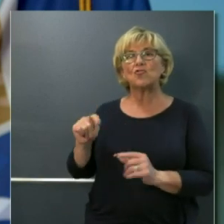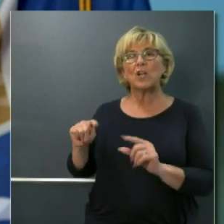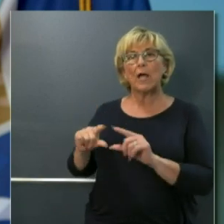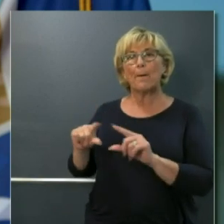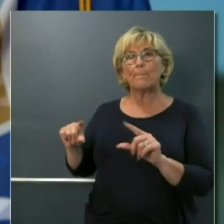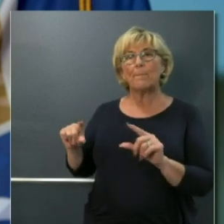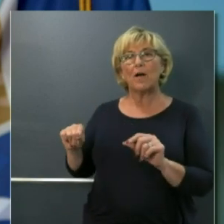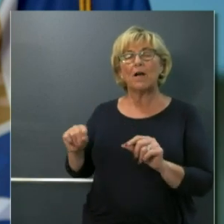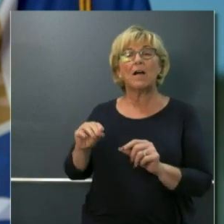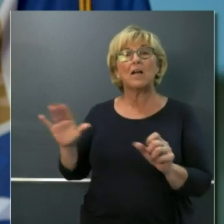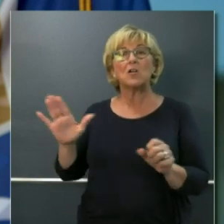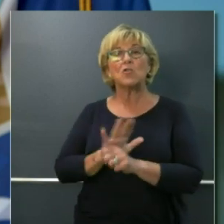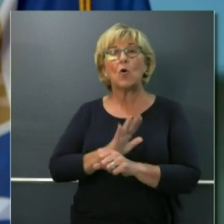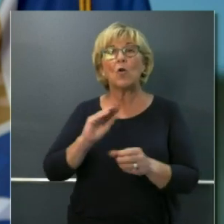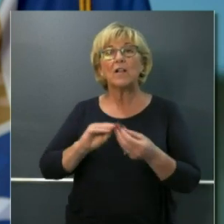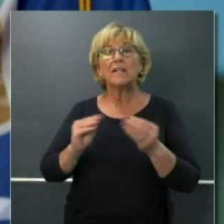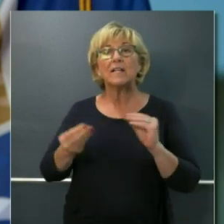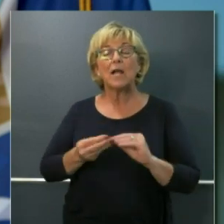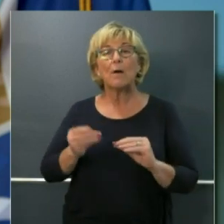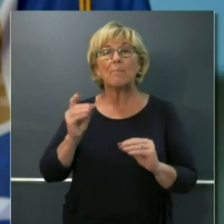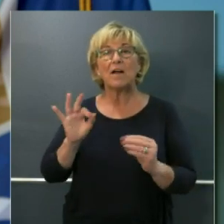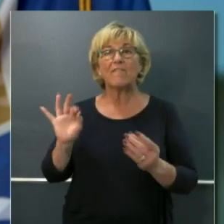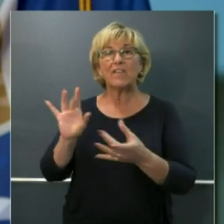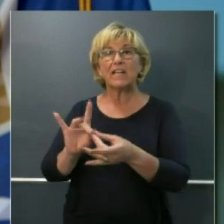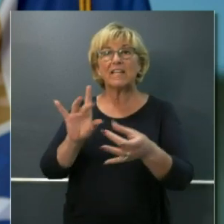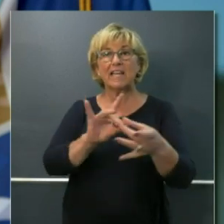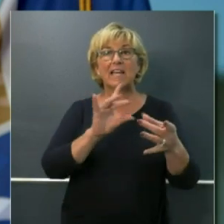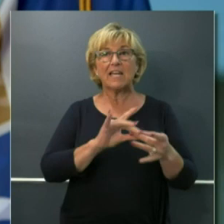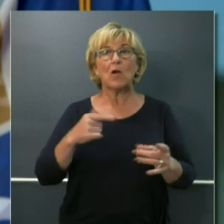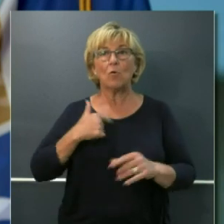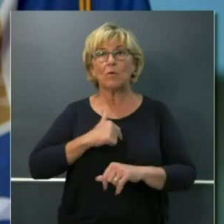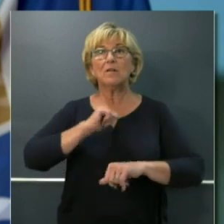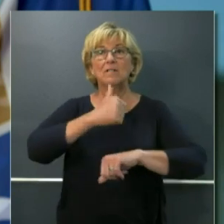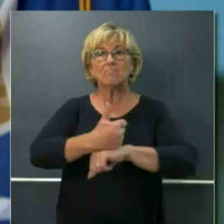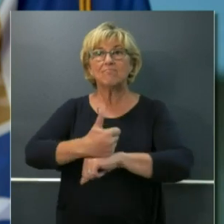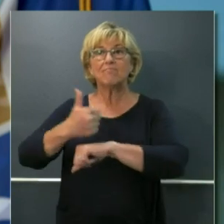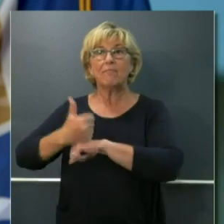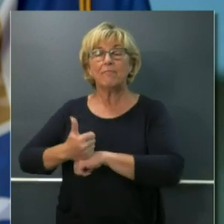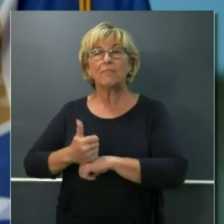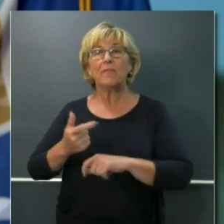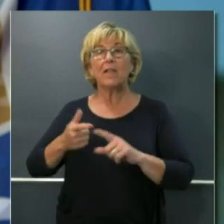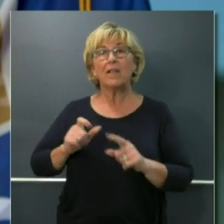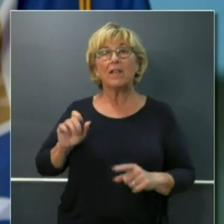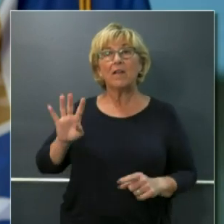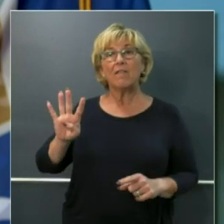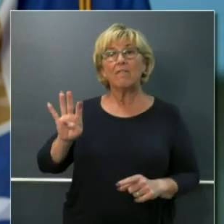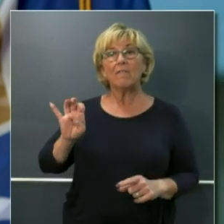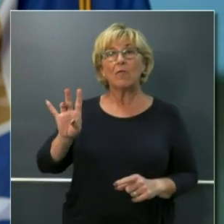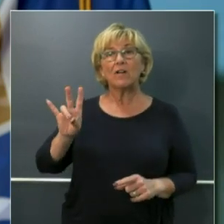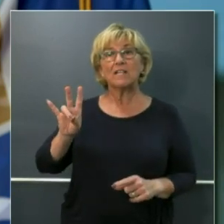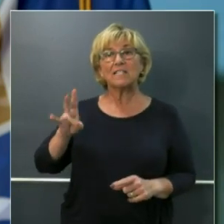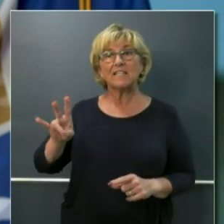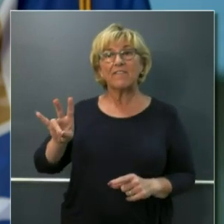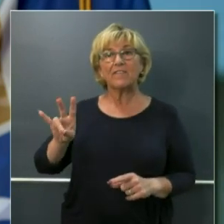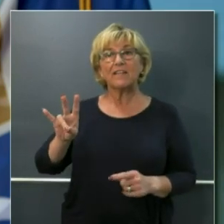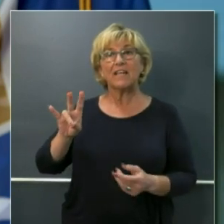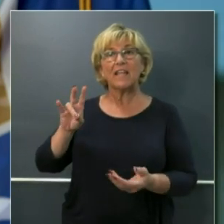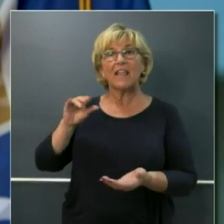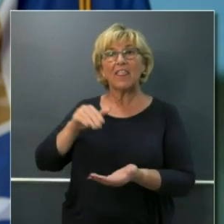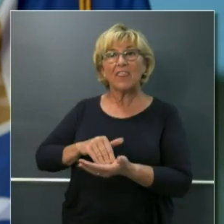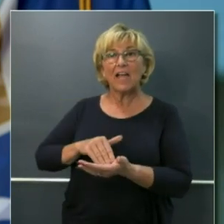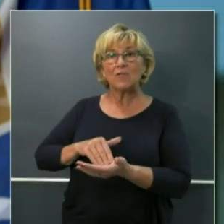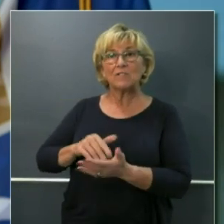the total number of connections that we actually have made. Went from 417,000